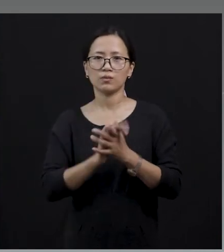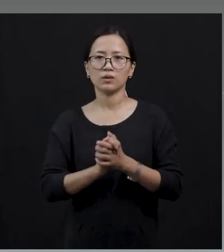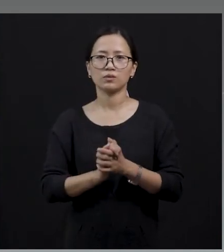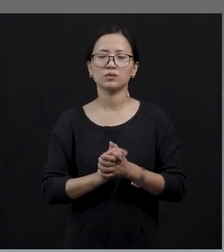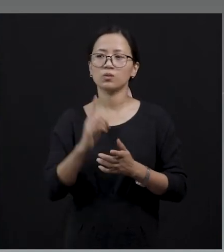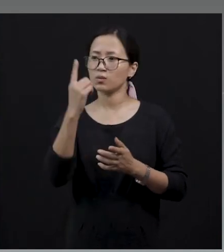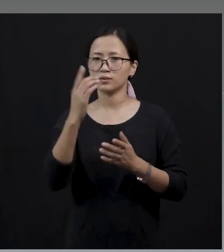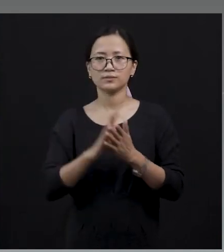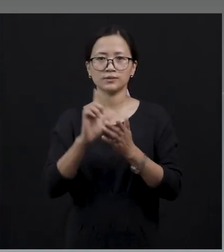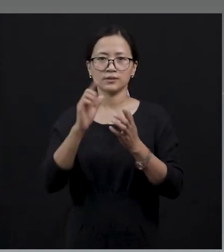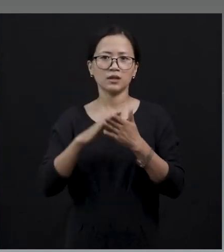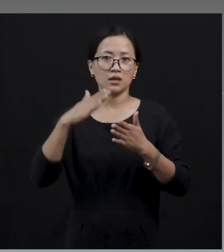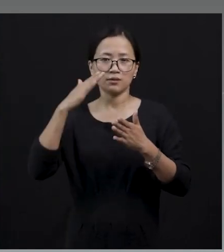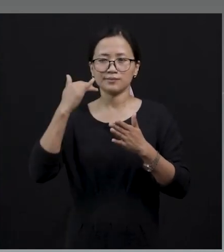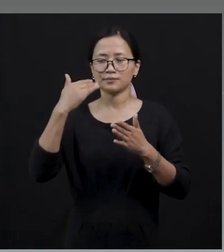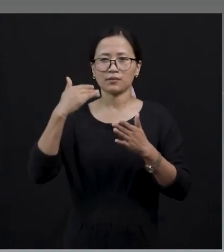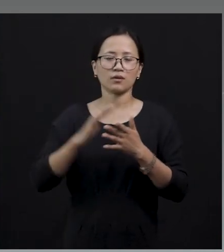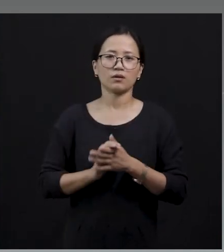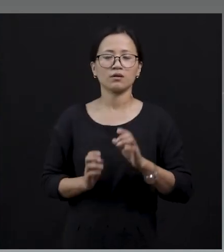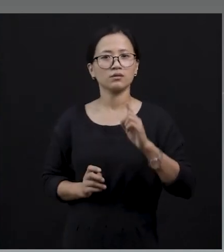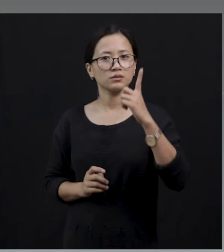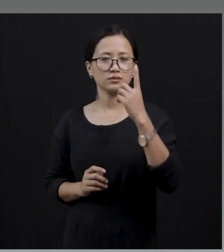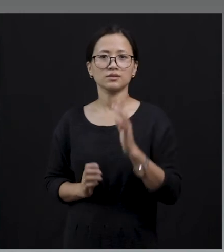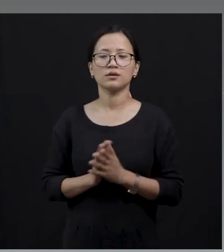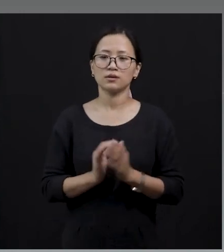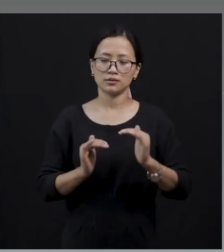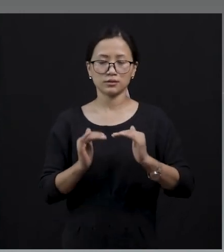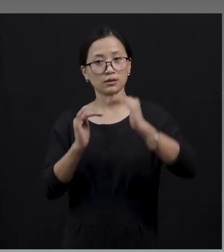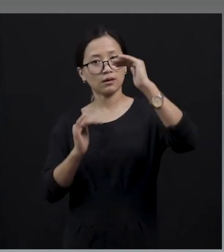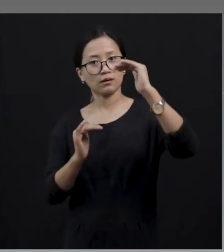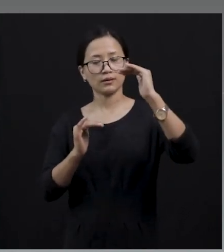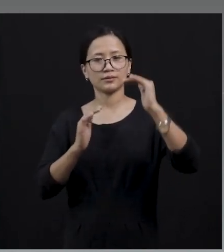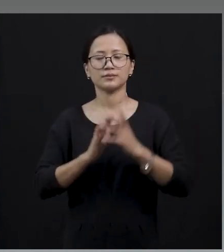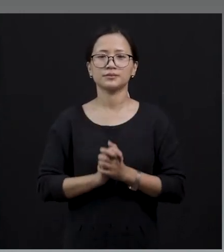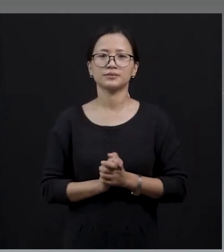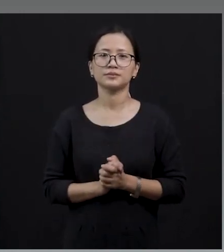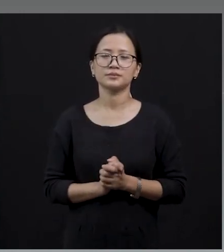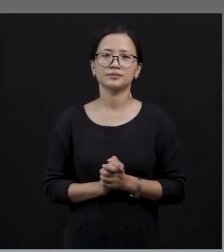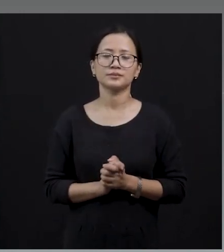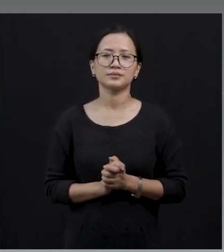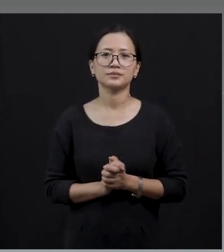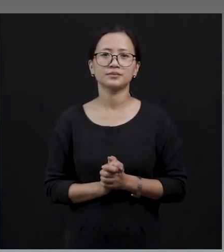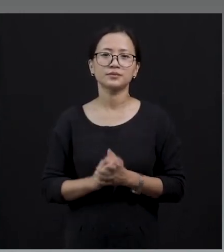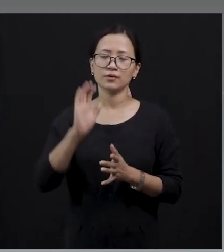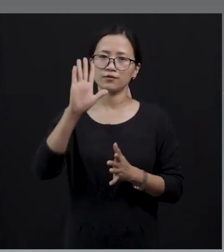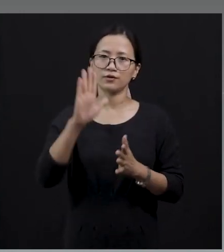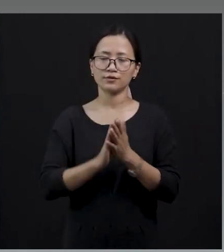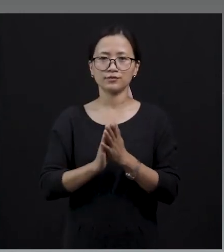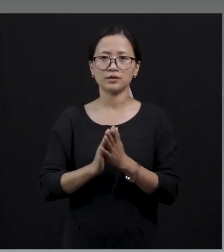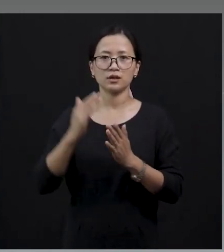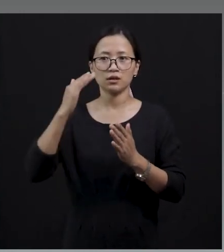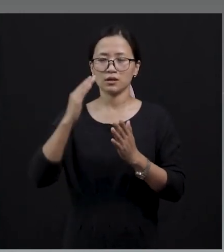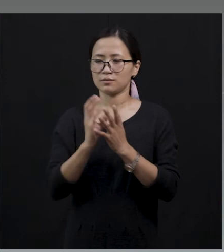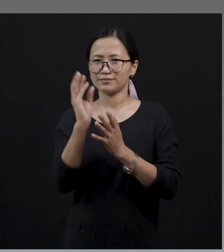the side where 1 lemon is kept, it is higher, right? It is high up. Now that means